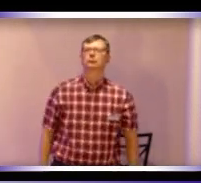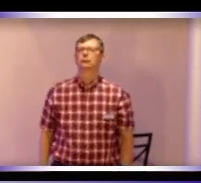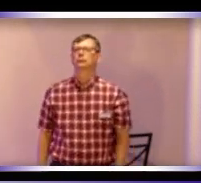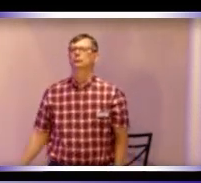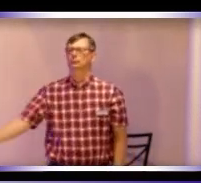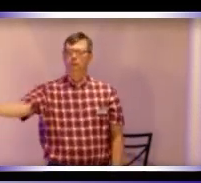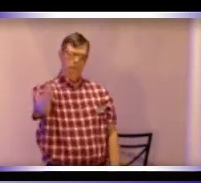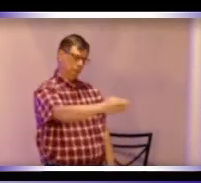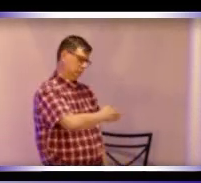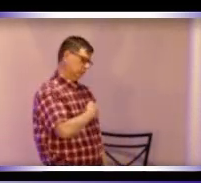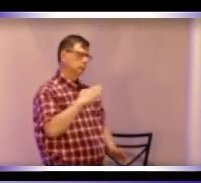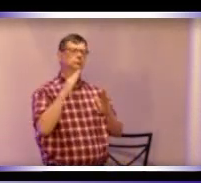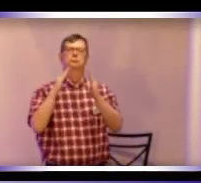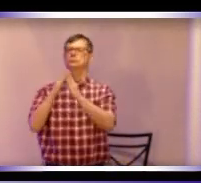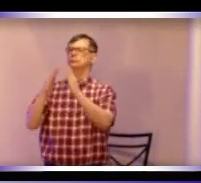our town,